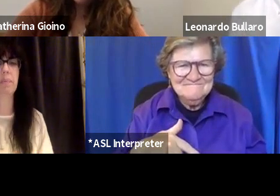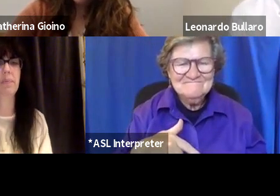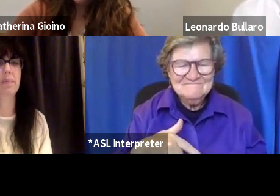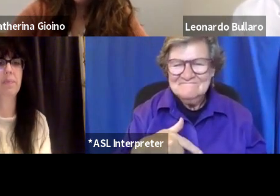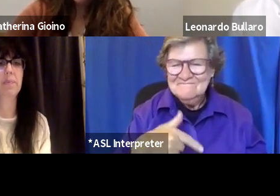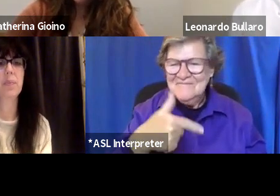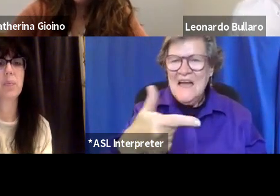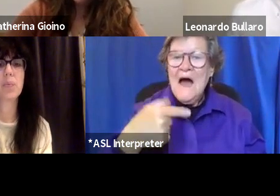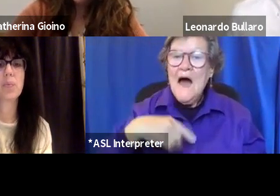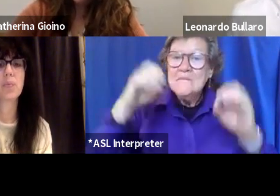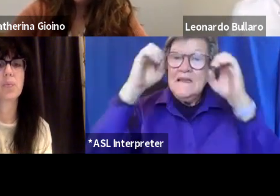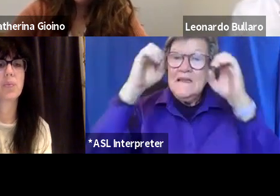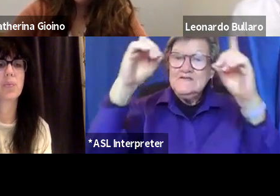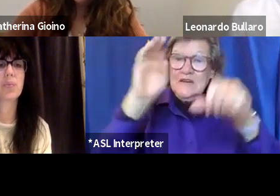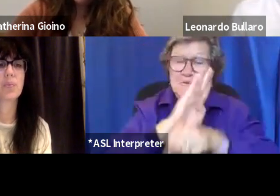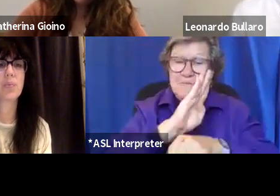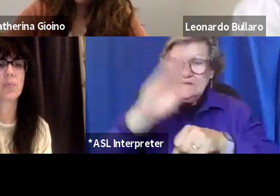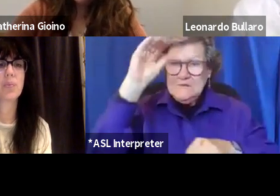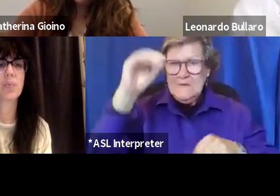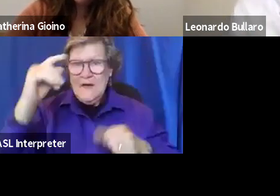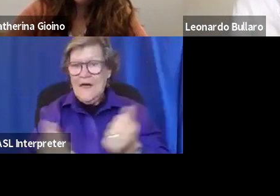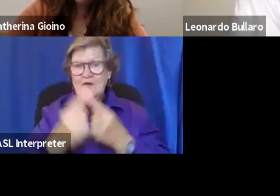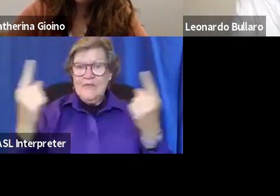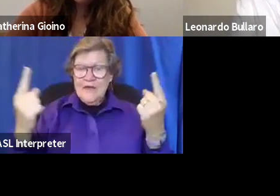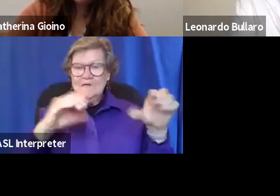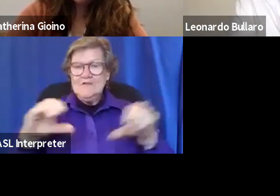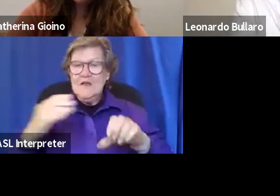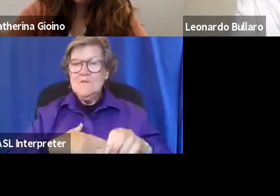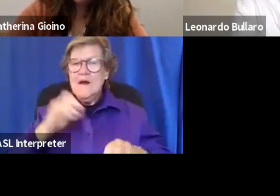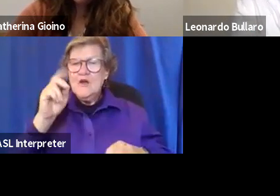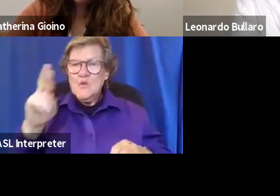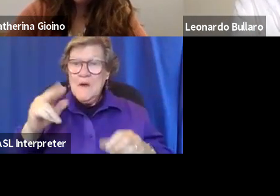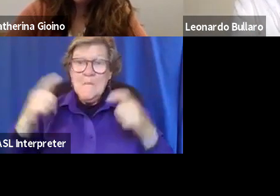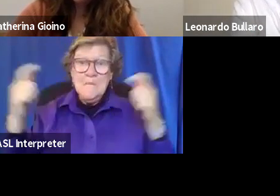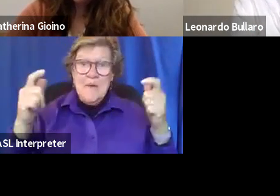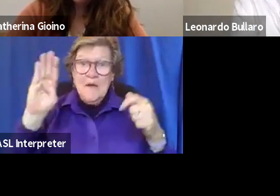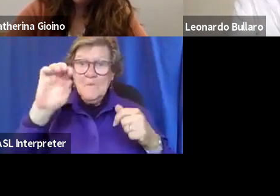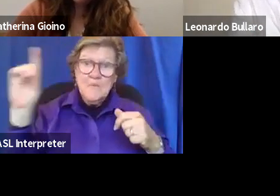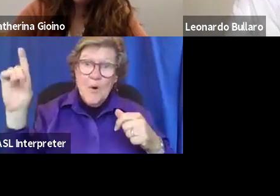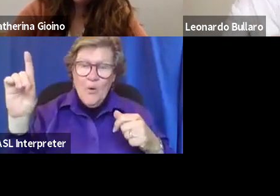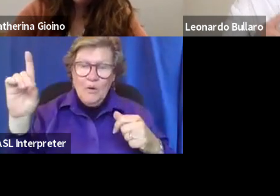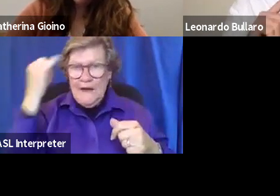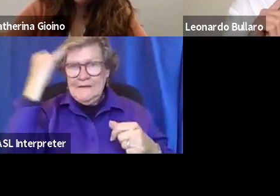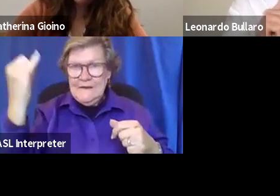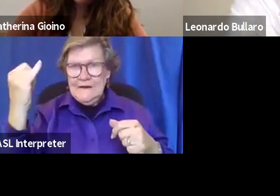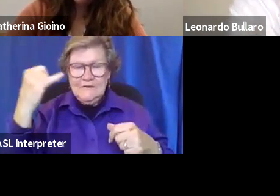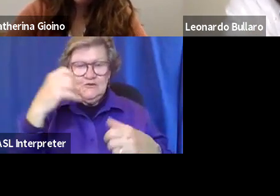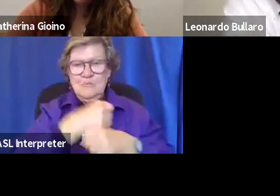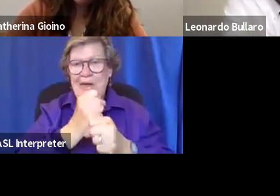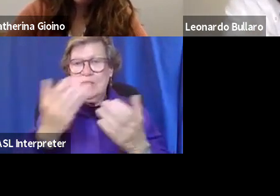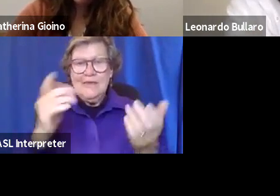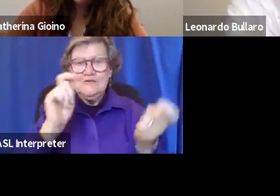So anything I've done in my career has always involved a big, bold idea to move the needle on an outcome. So whether it was to